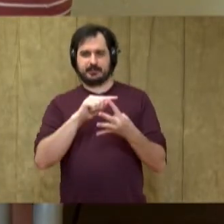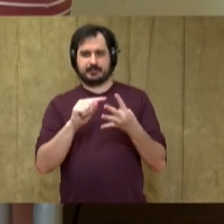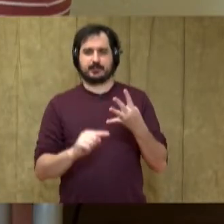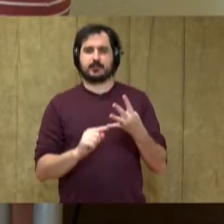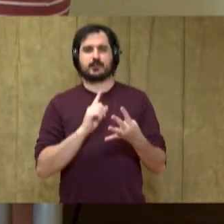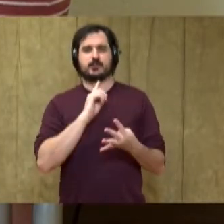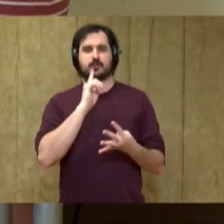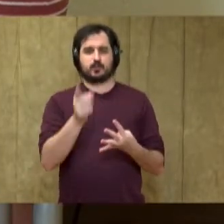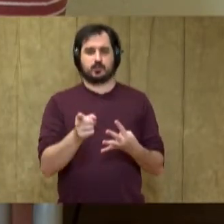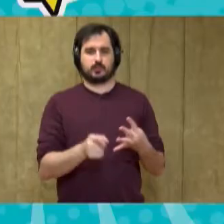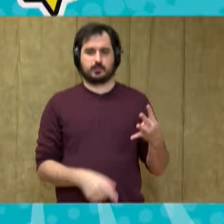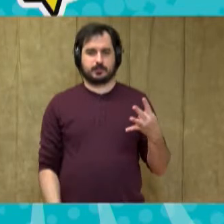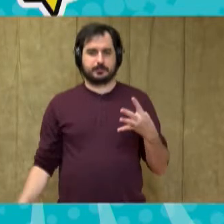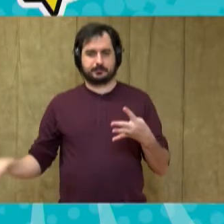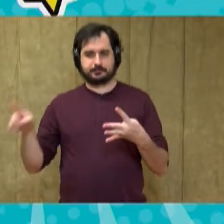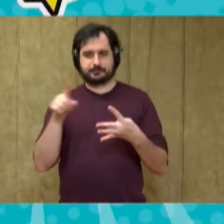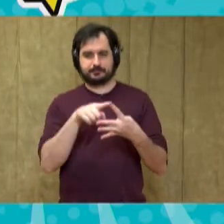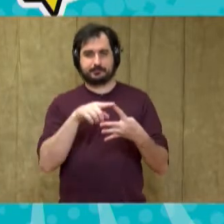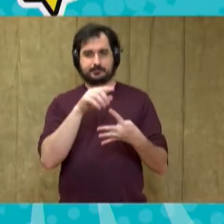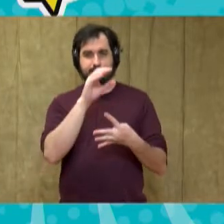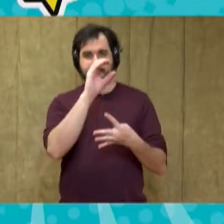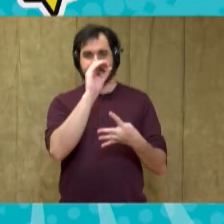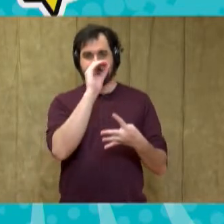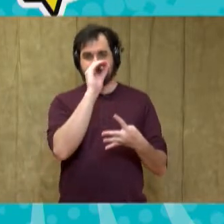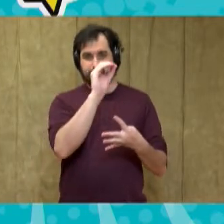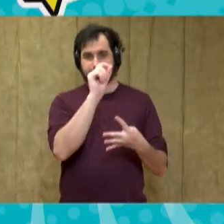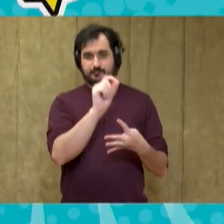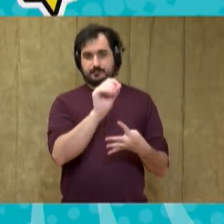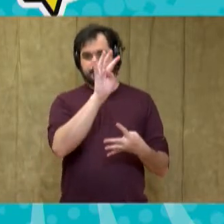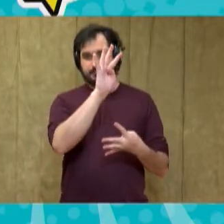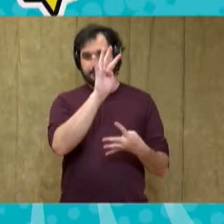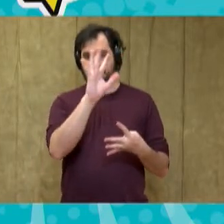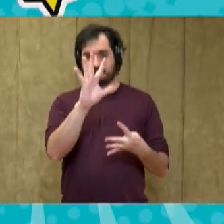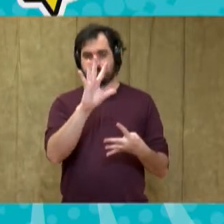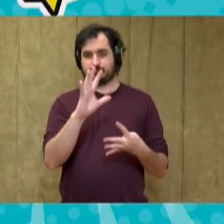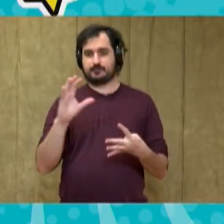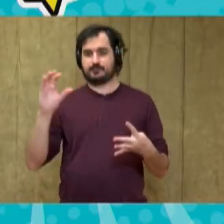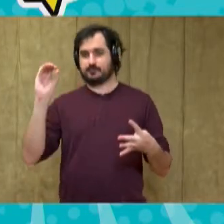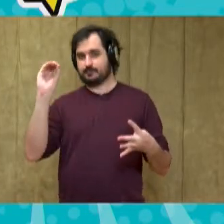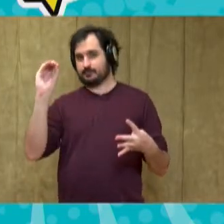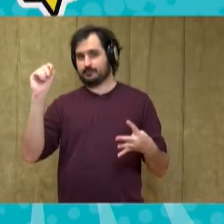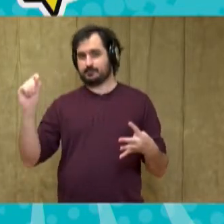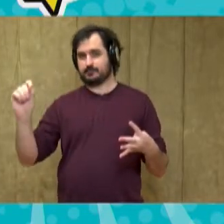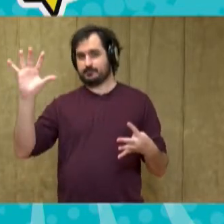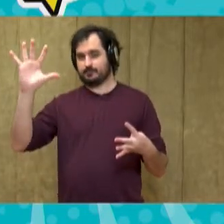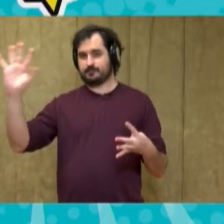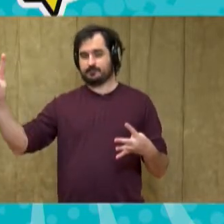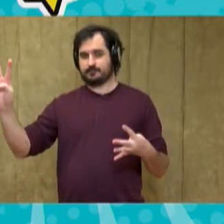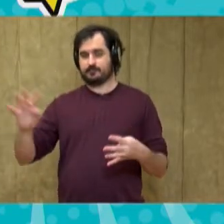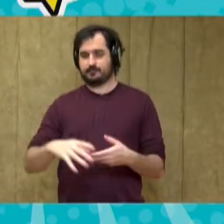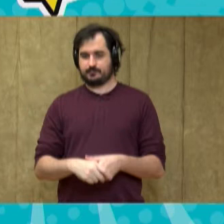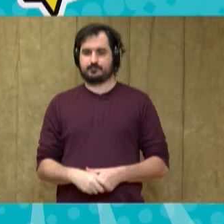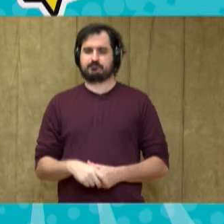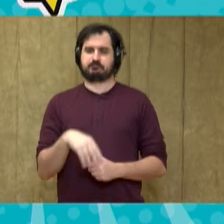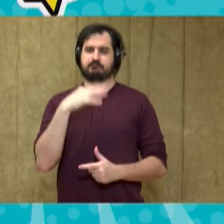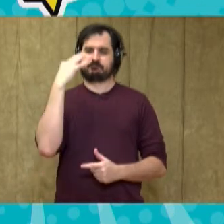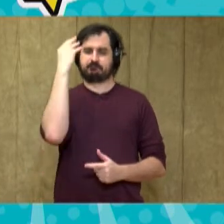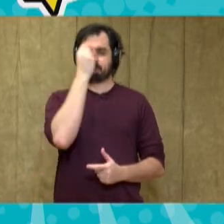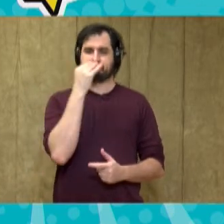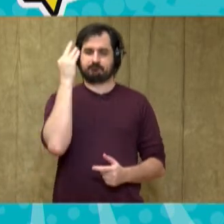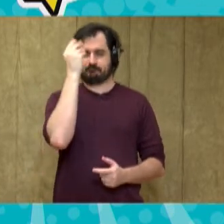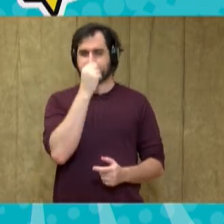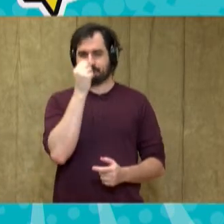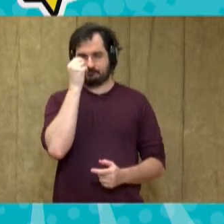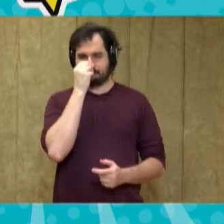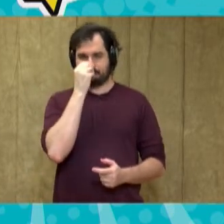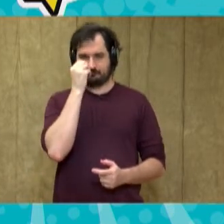A, 45 hundredths and 54 hundredths. Well, let's think about this.